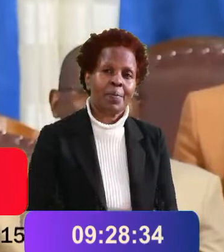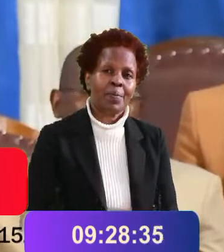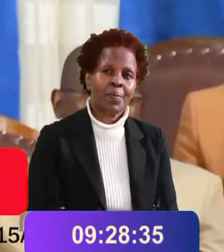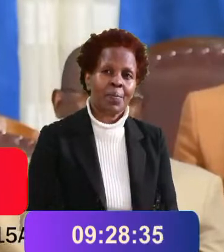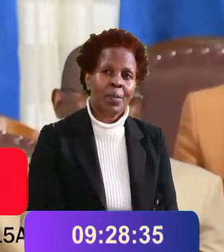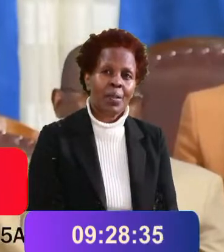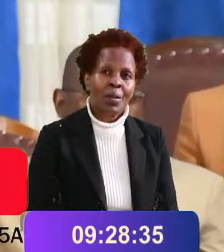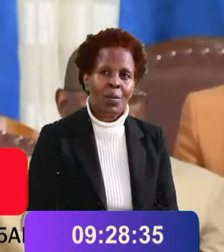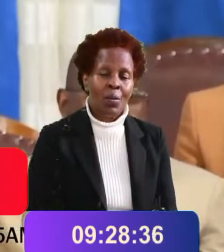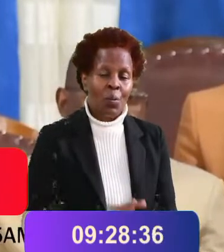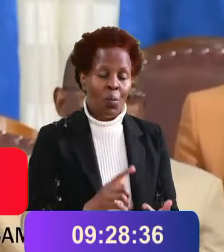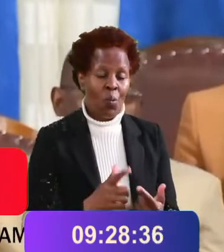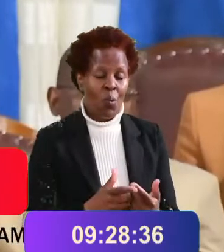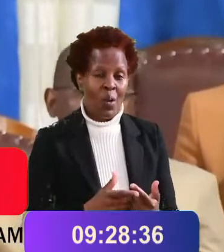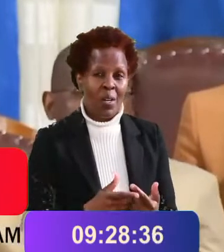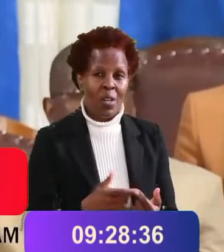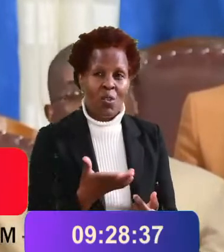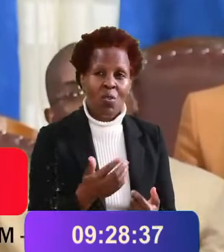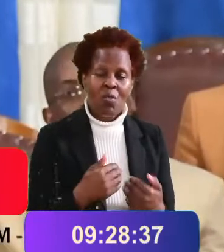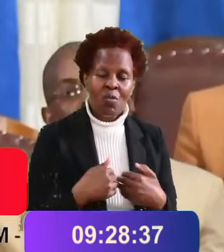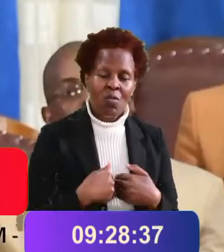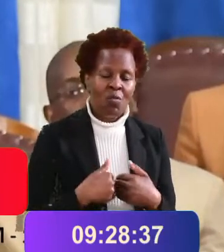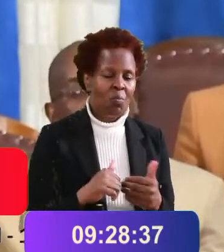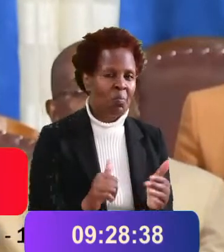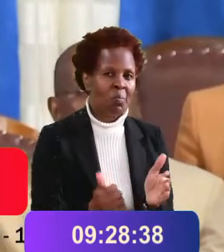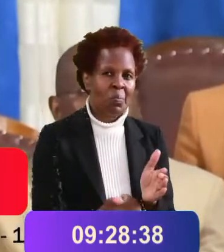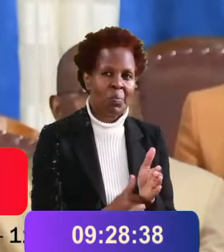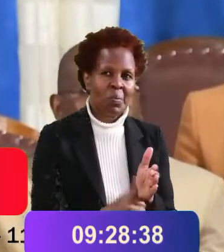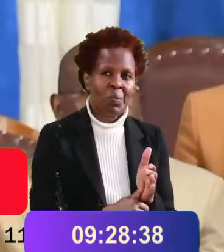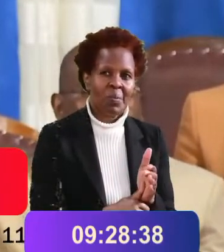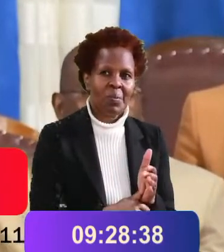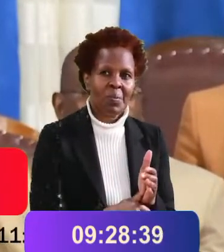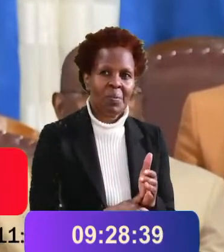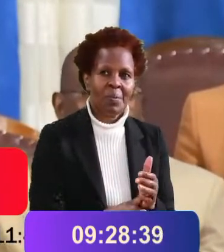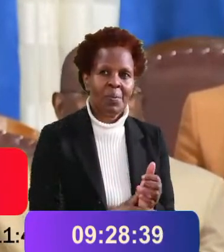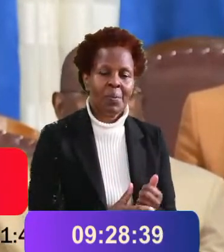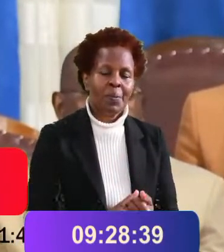though our hearts are trembling in sorrow.